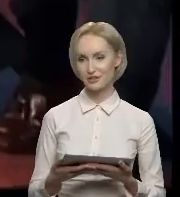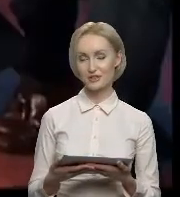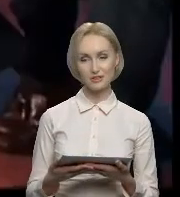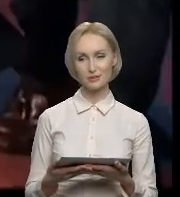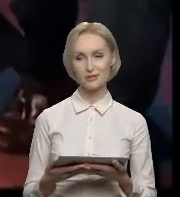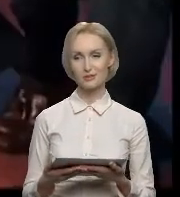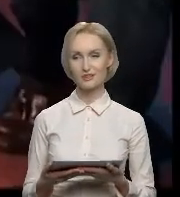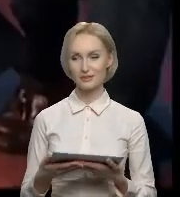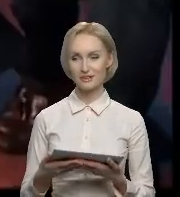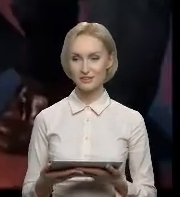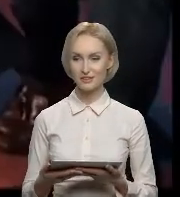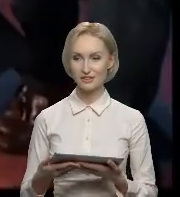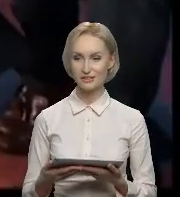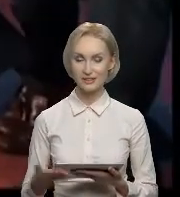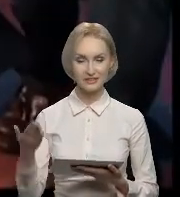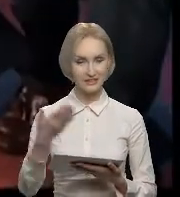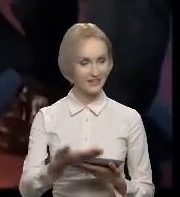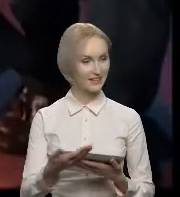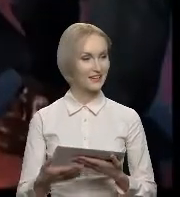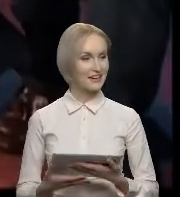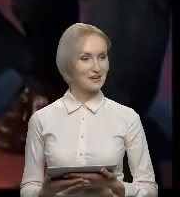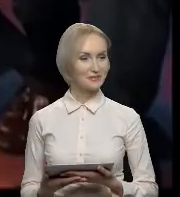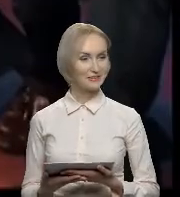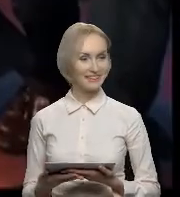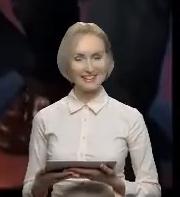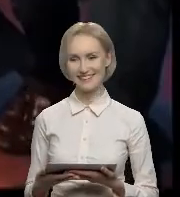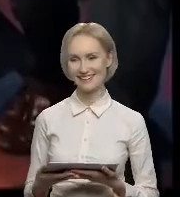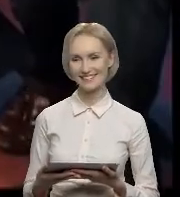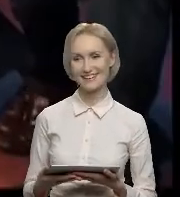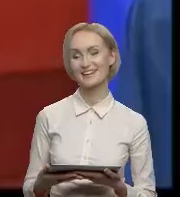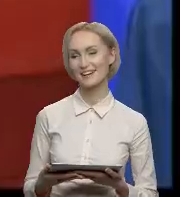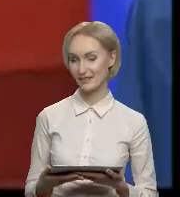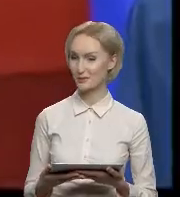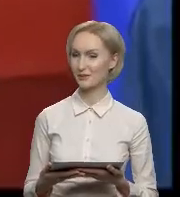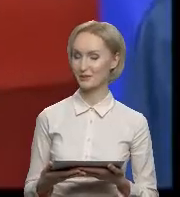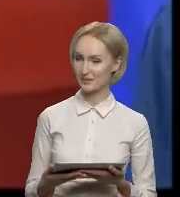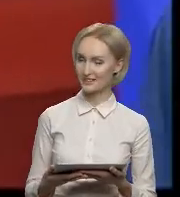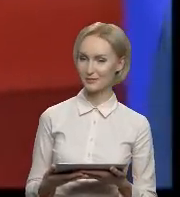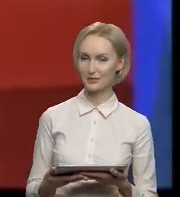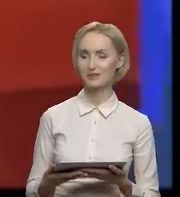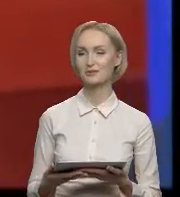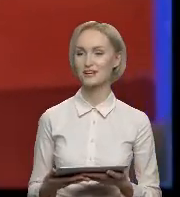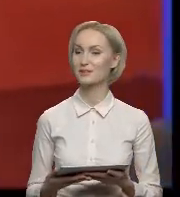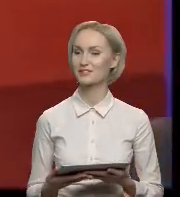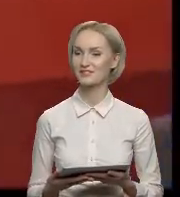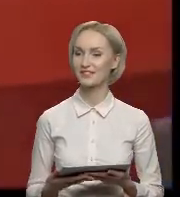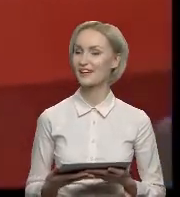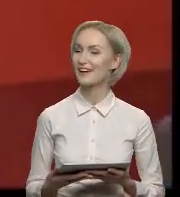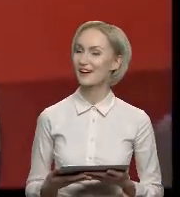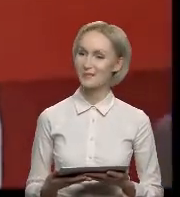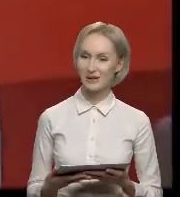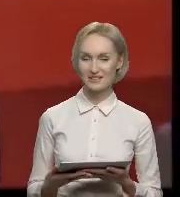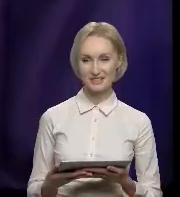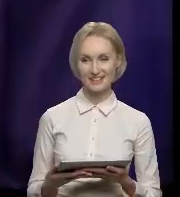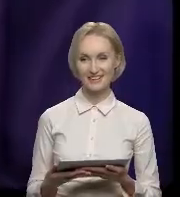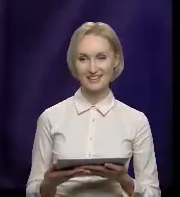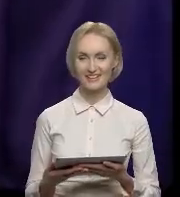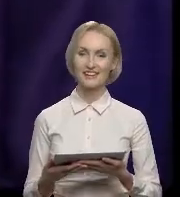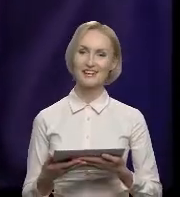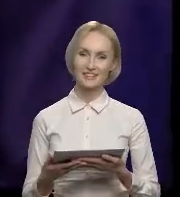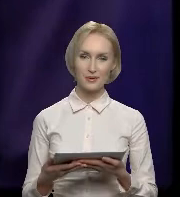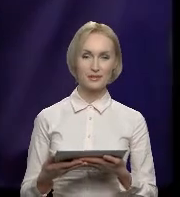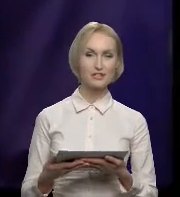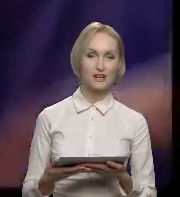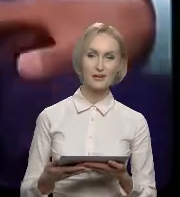I agree, but the baby doesn't look like you. So Nene, here's the situation, Nene. Do you love him enough to do that?